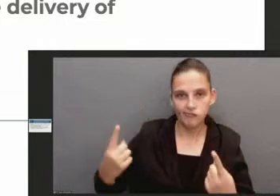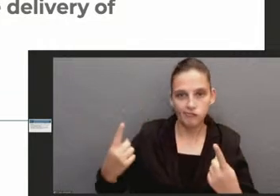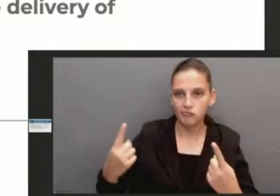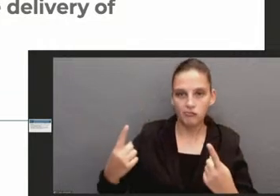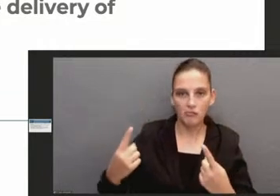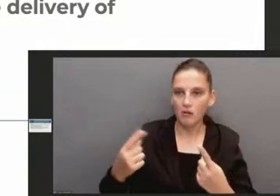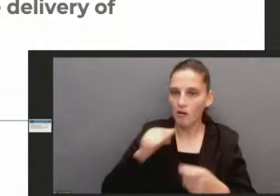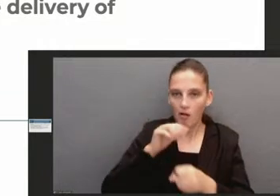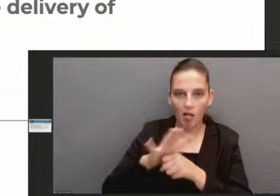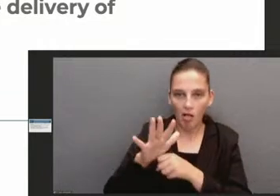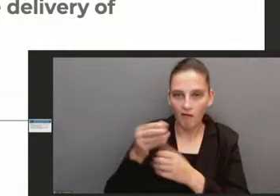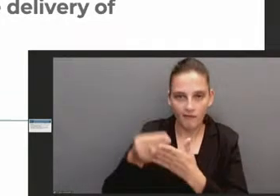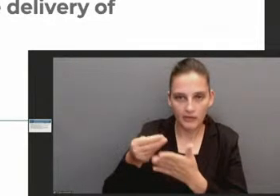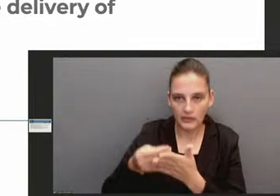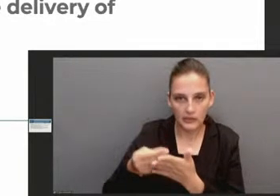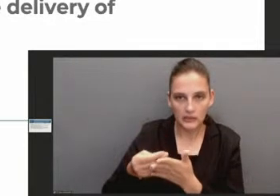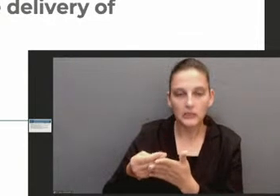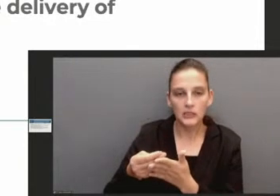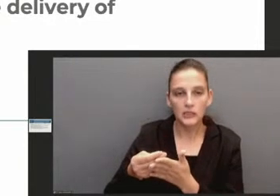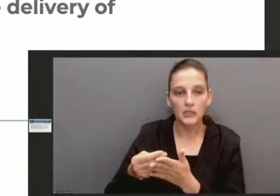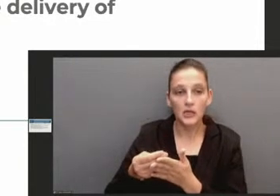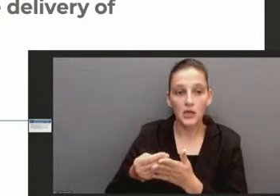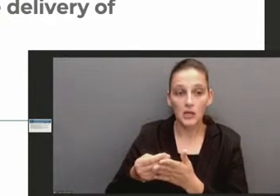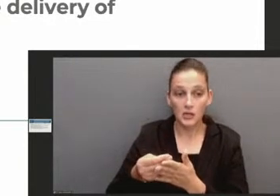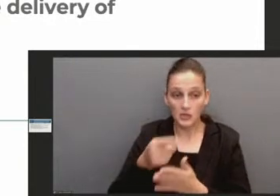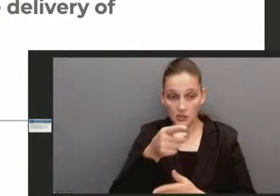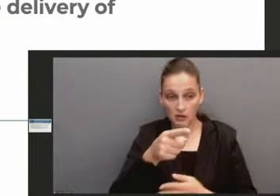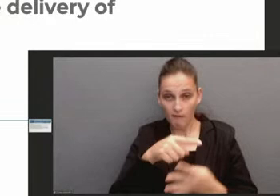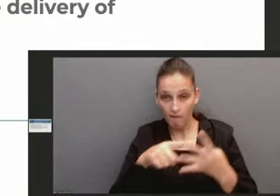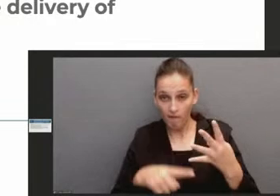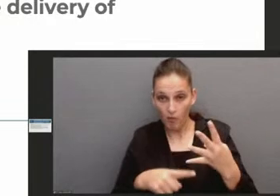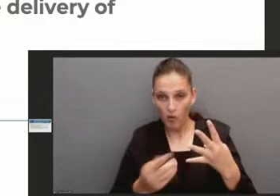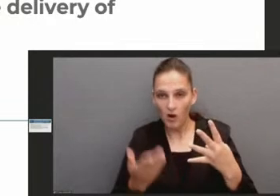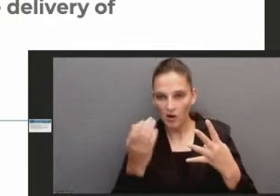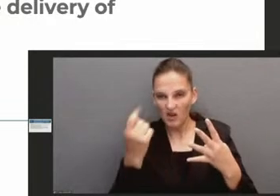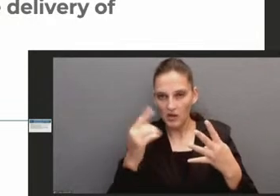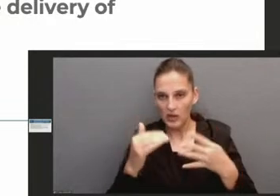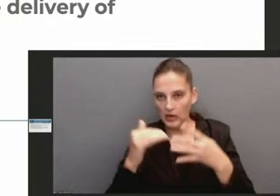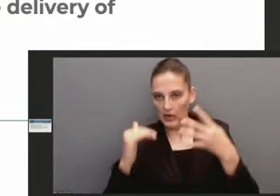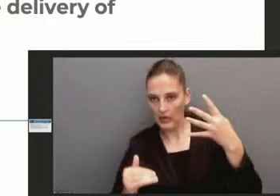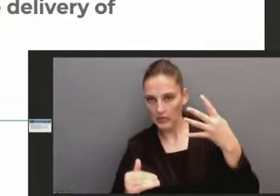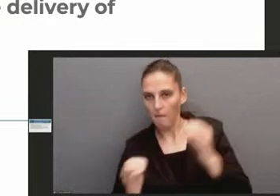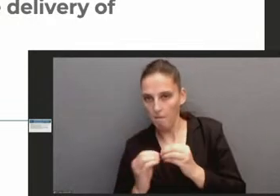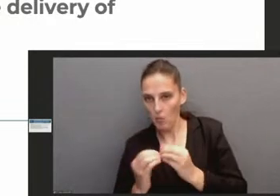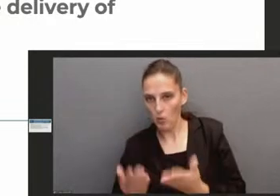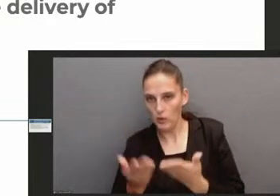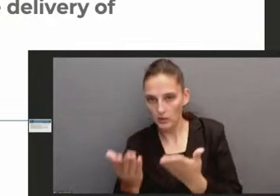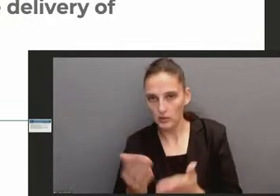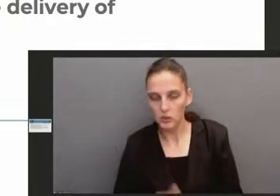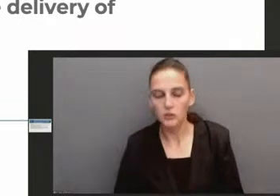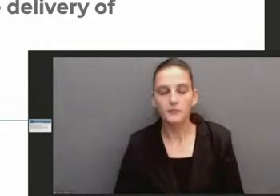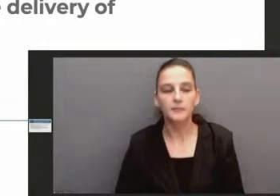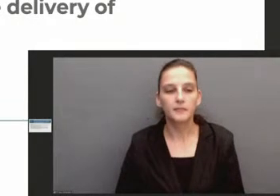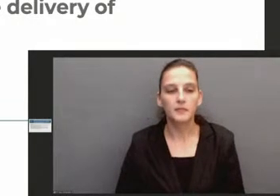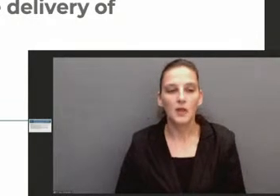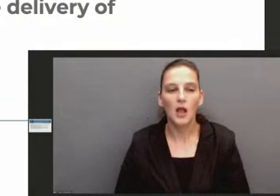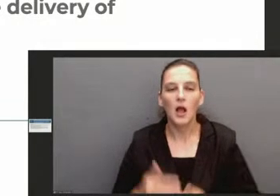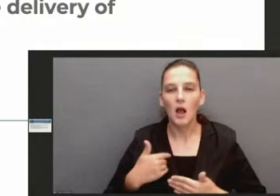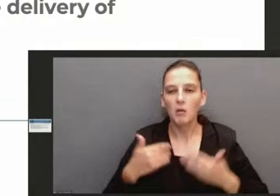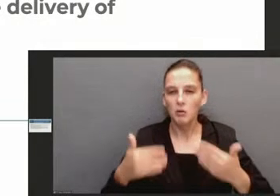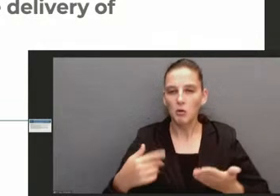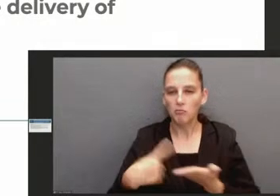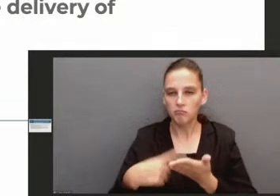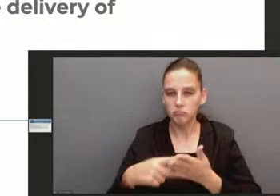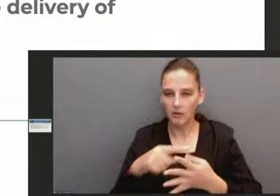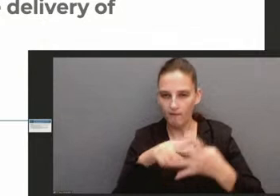these 4 recommendations, and there are additional recommendations on the next slide. Let me first go through these first 4,